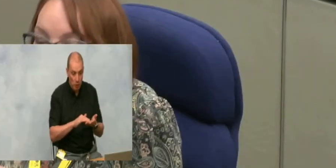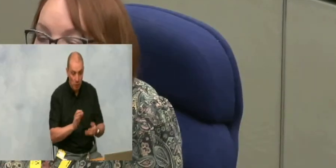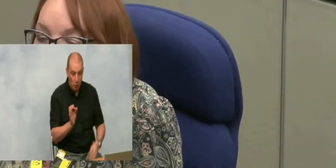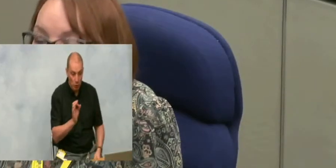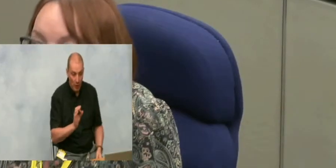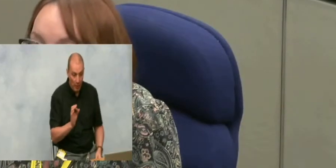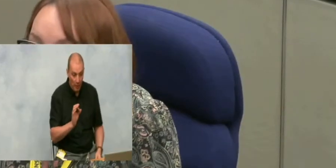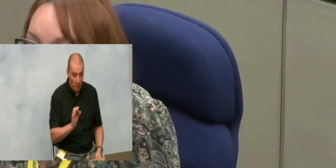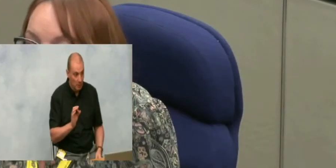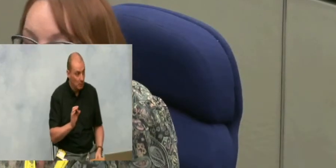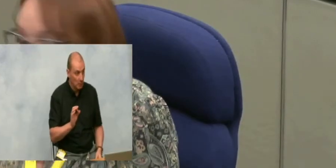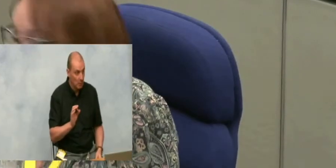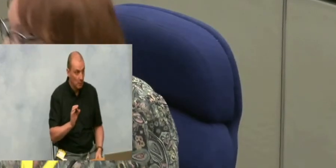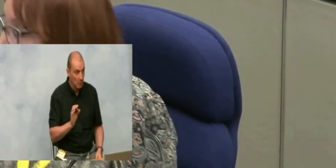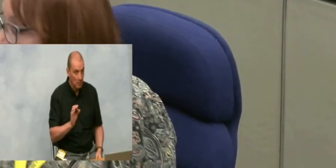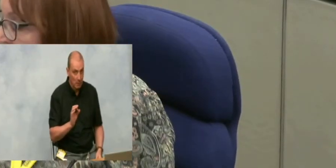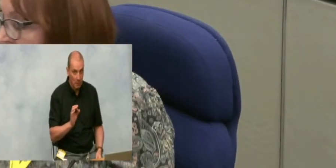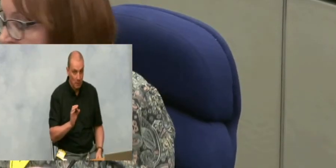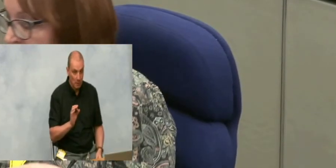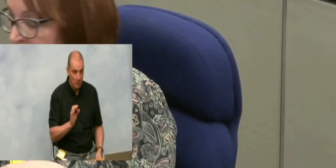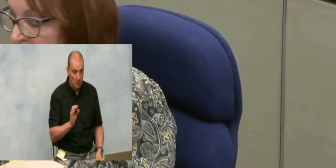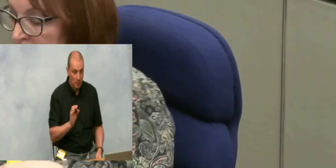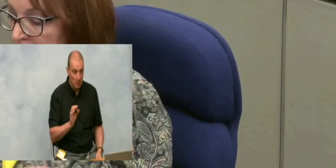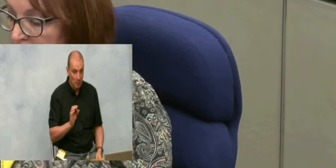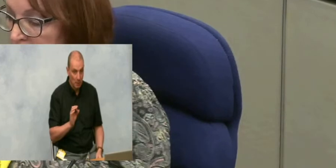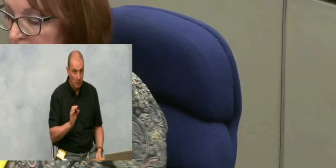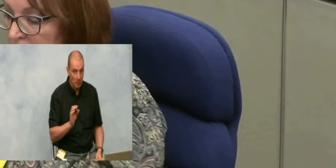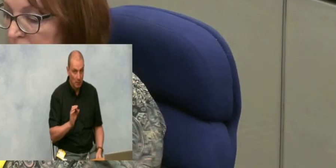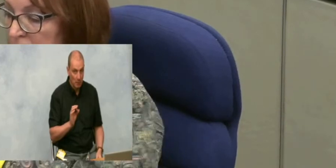not, we can take the item as agreed.